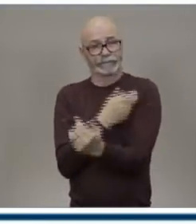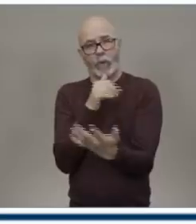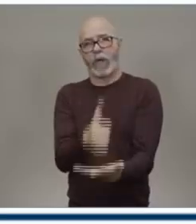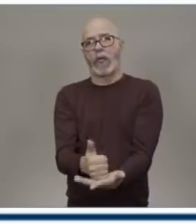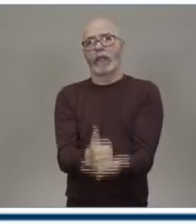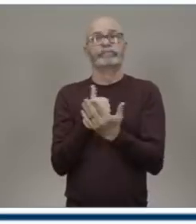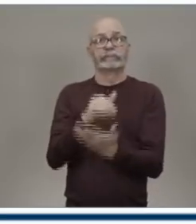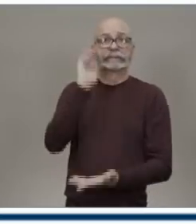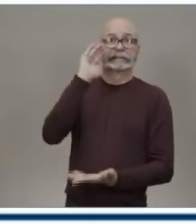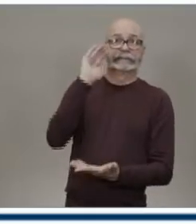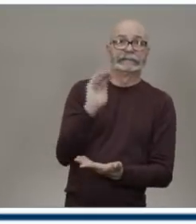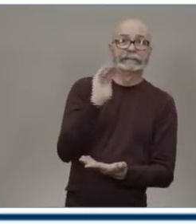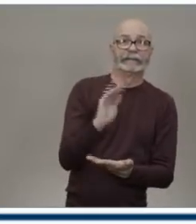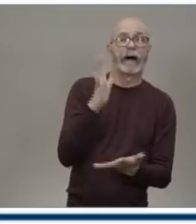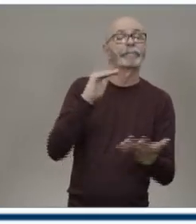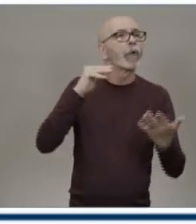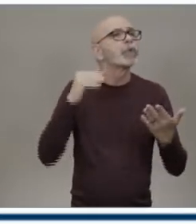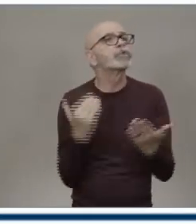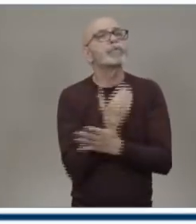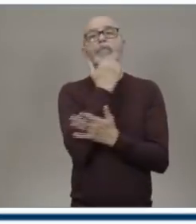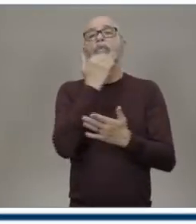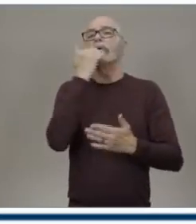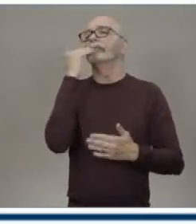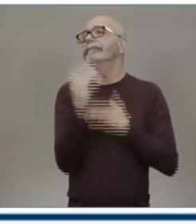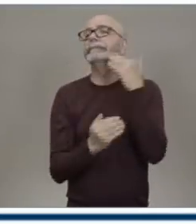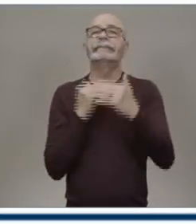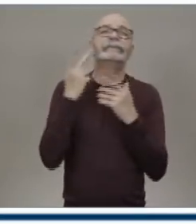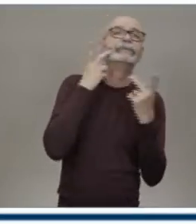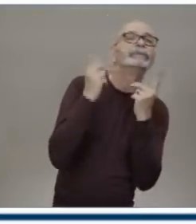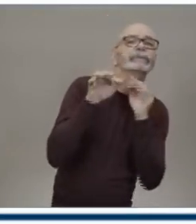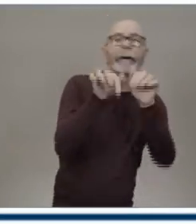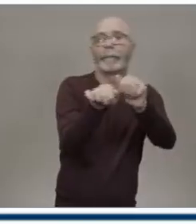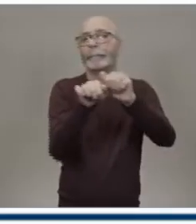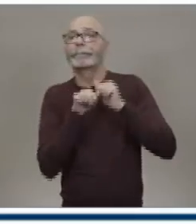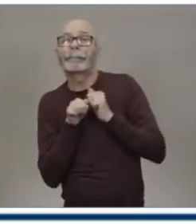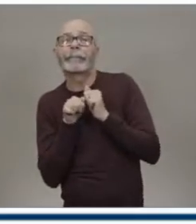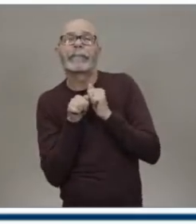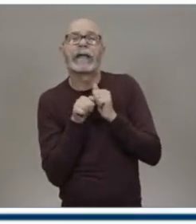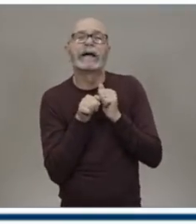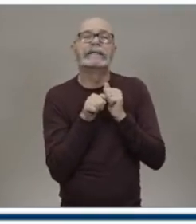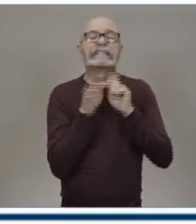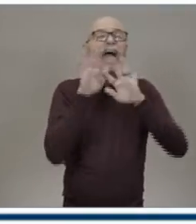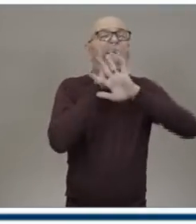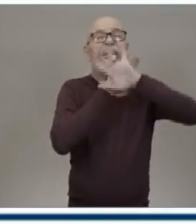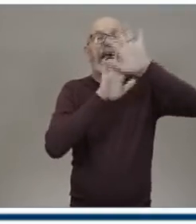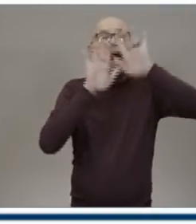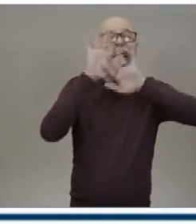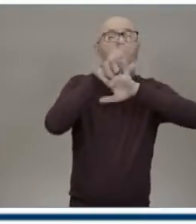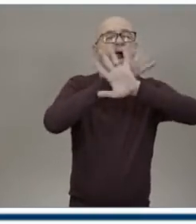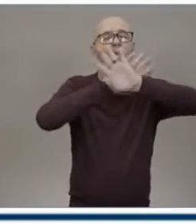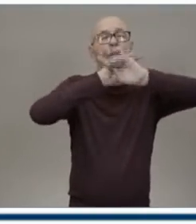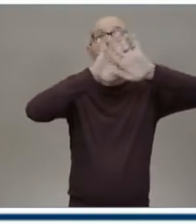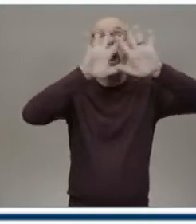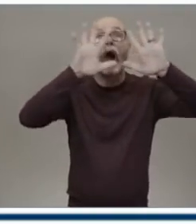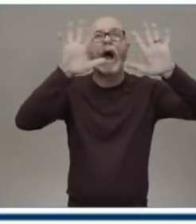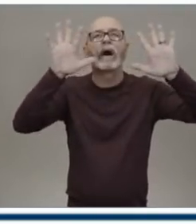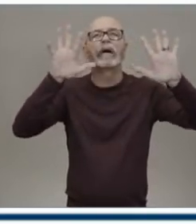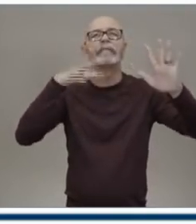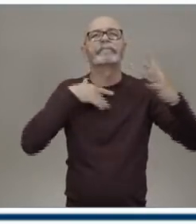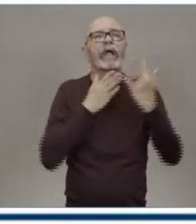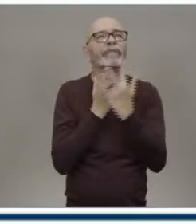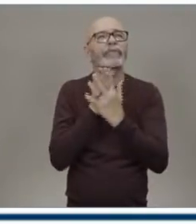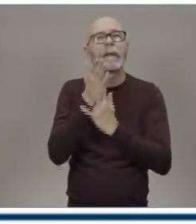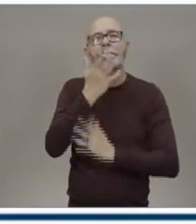soon see a light at the end of the tunnel. But until then, let's stay the course, be COVID safe, not just for